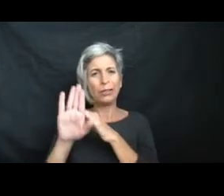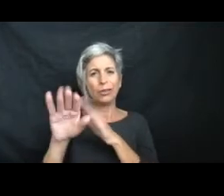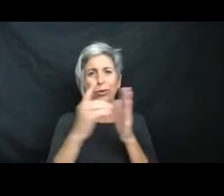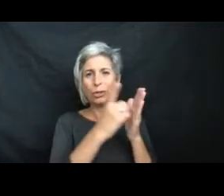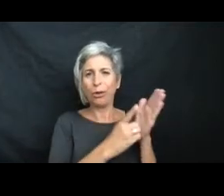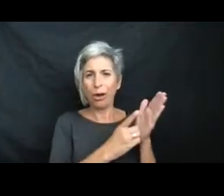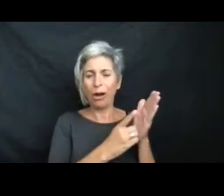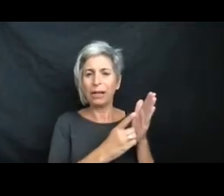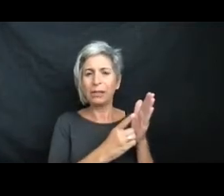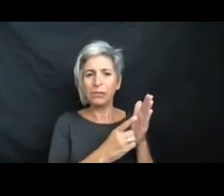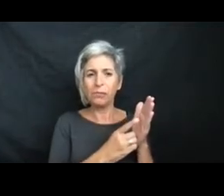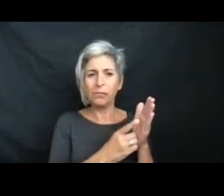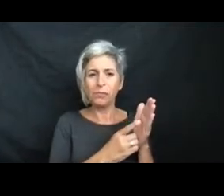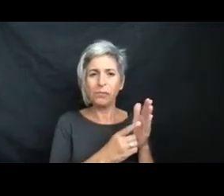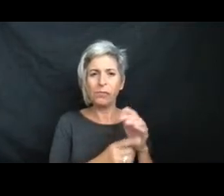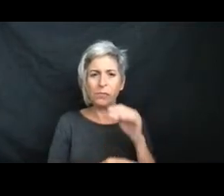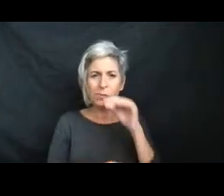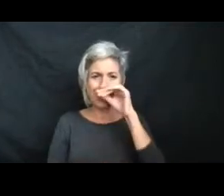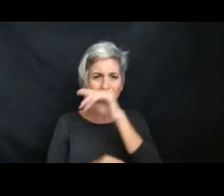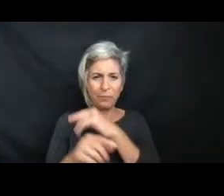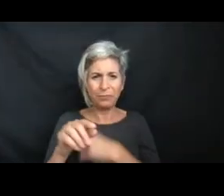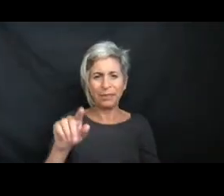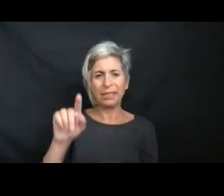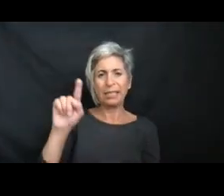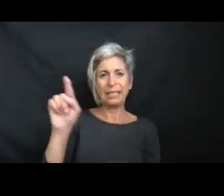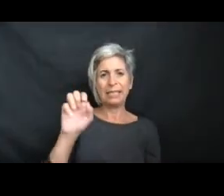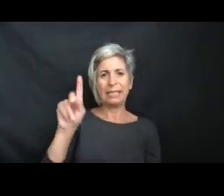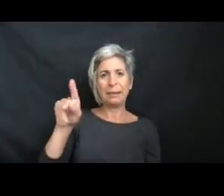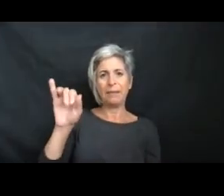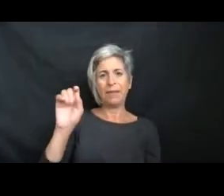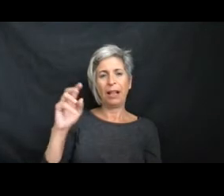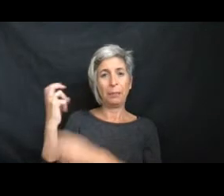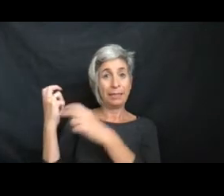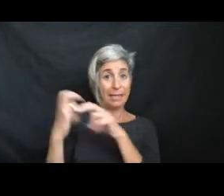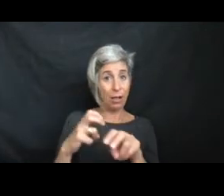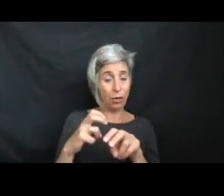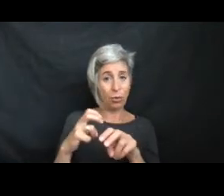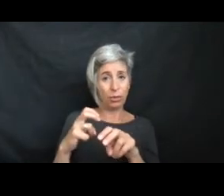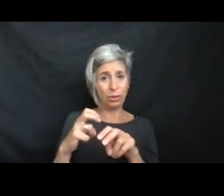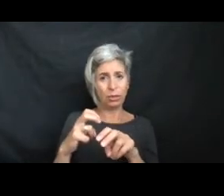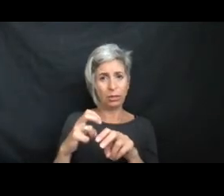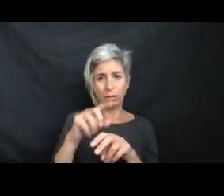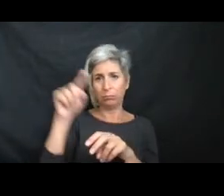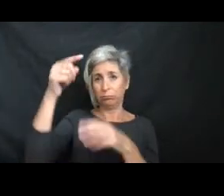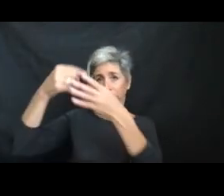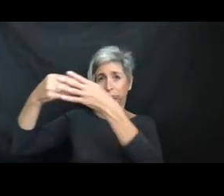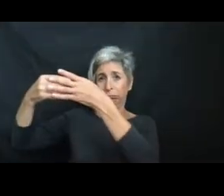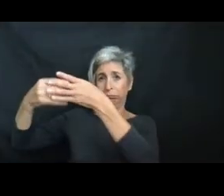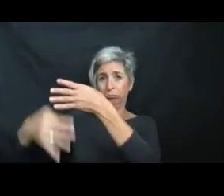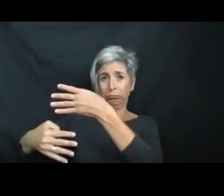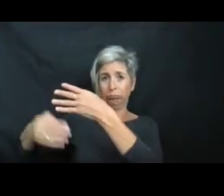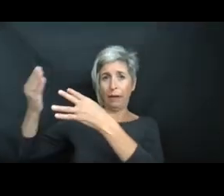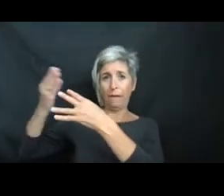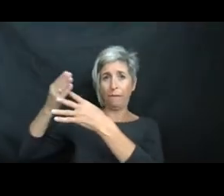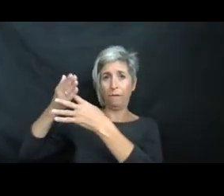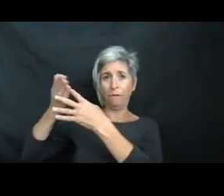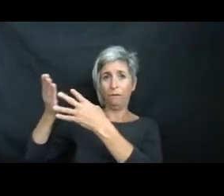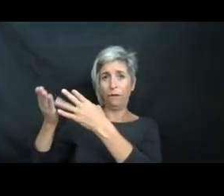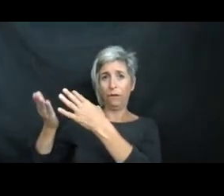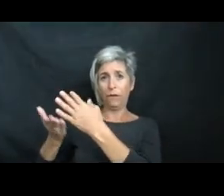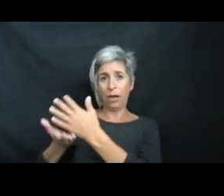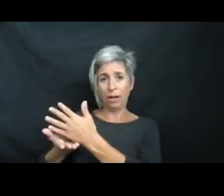file. Here's a screenshot that shows you that zip file that we downloaded. And you unzip it, you have these different folders. So